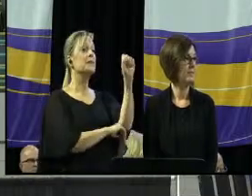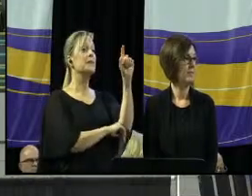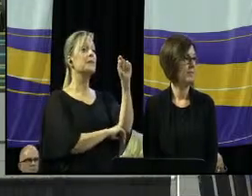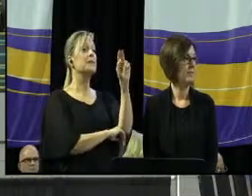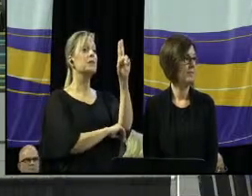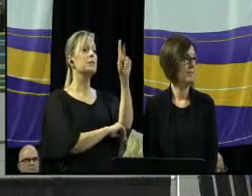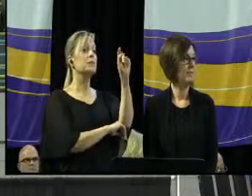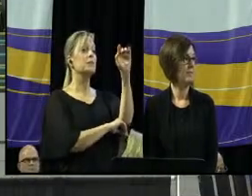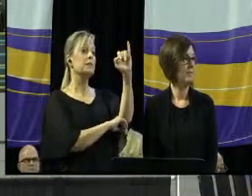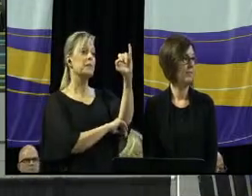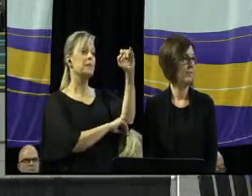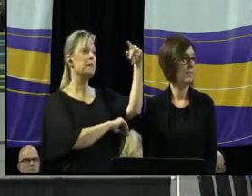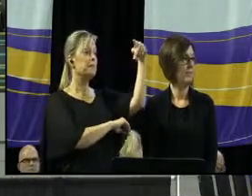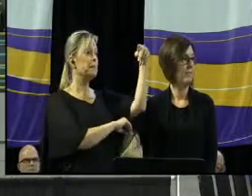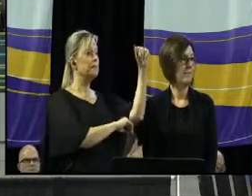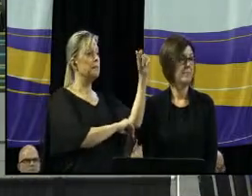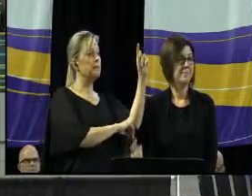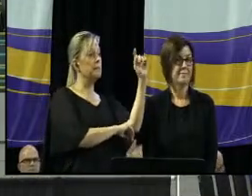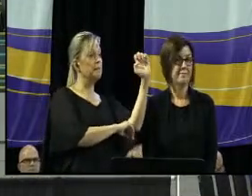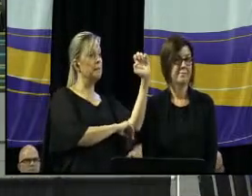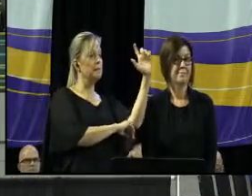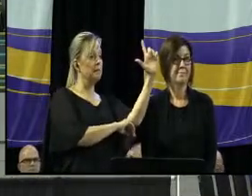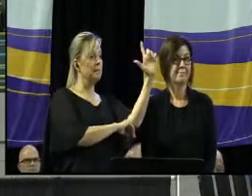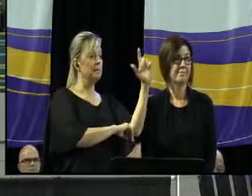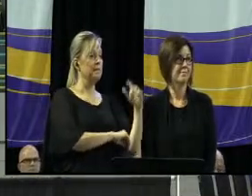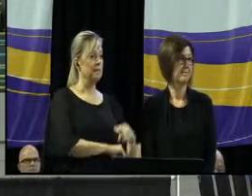Stuti Patel.